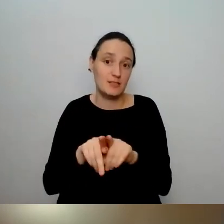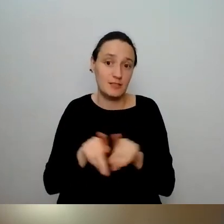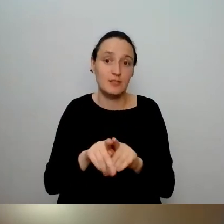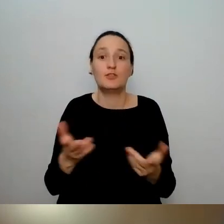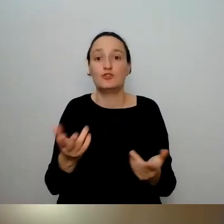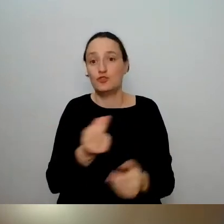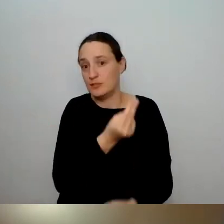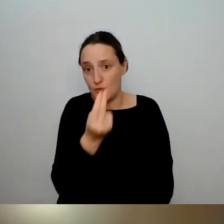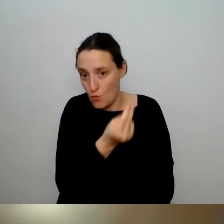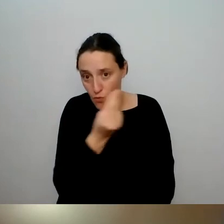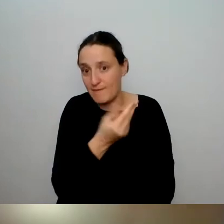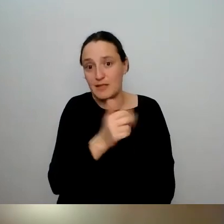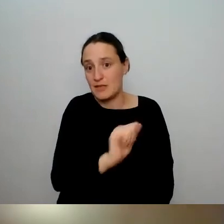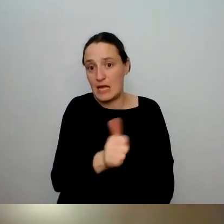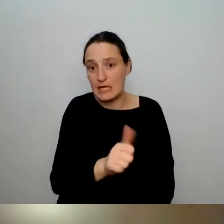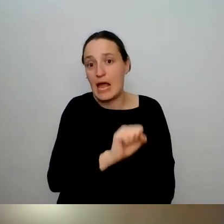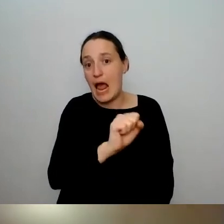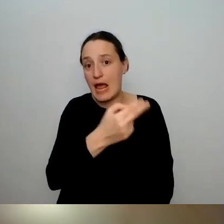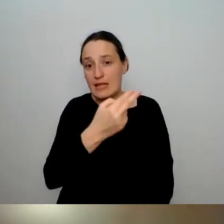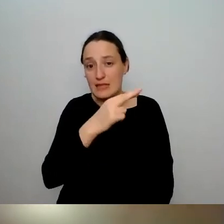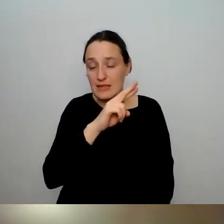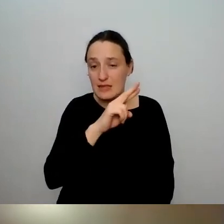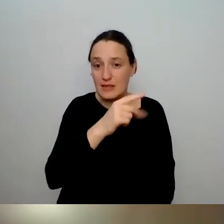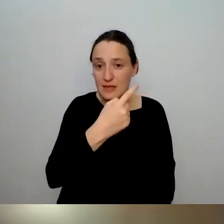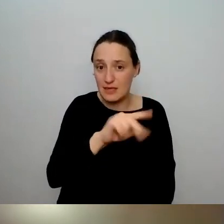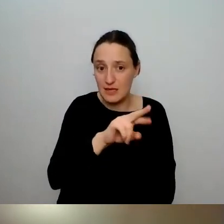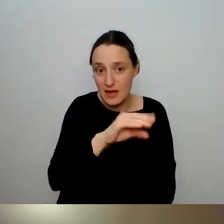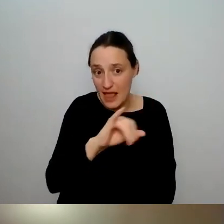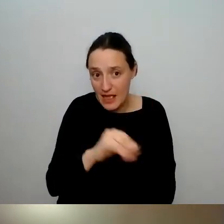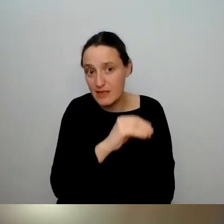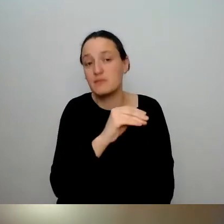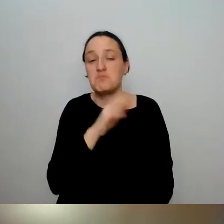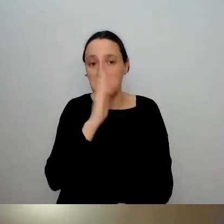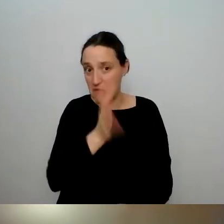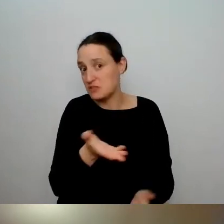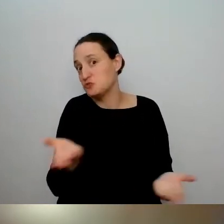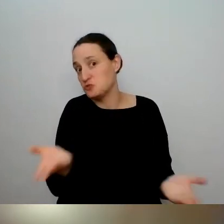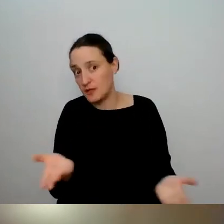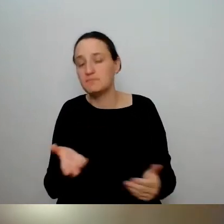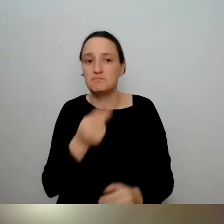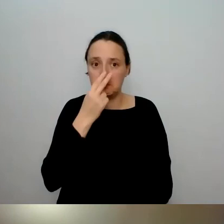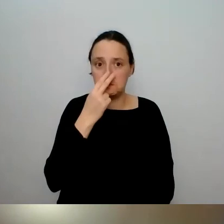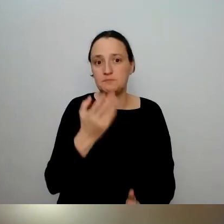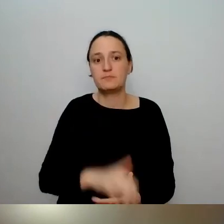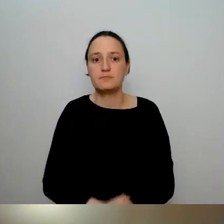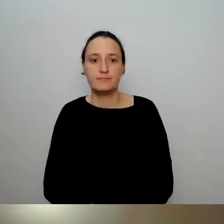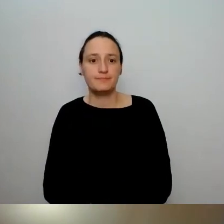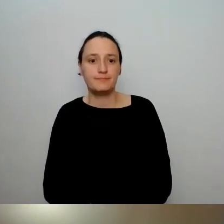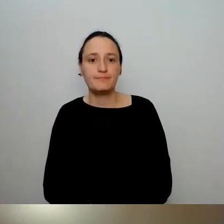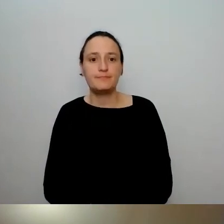a Slovenian expert, Andrej Mohar. Okay, so this is the poster which I wanted